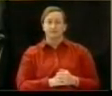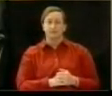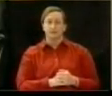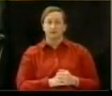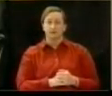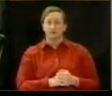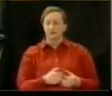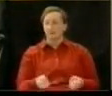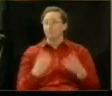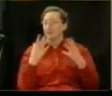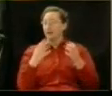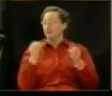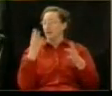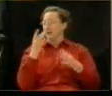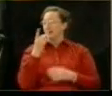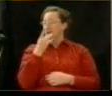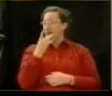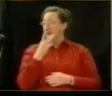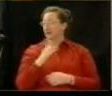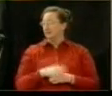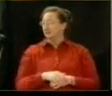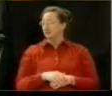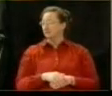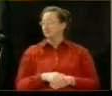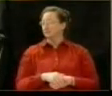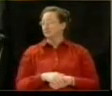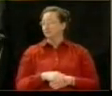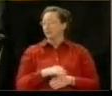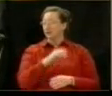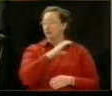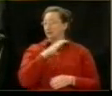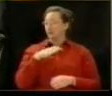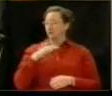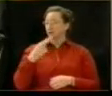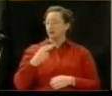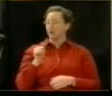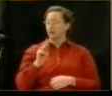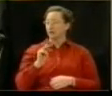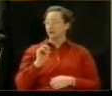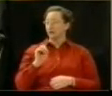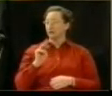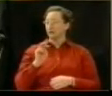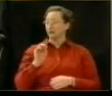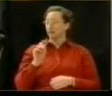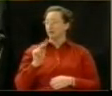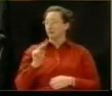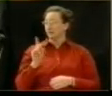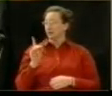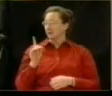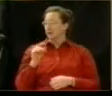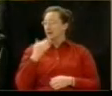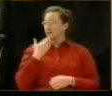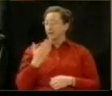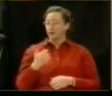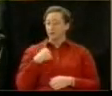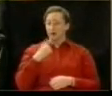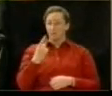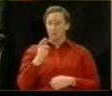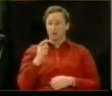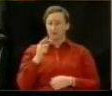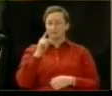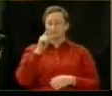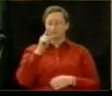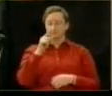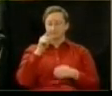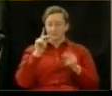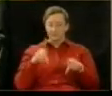Got a lot of lights on, so let's just start. Commissioner Hammond. Thank you, Mr. Chairman. I'm one of those who believes that